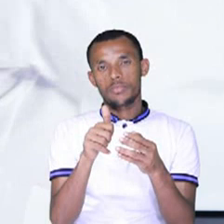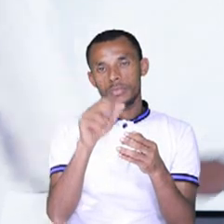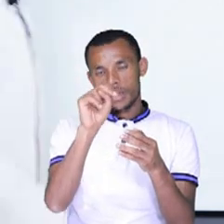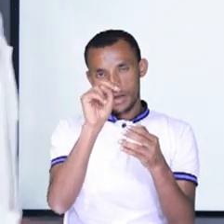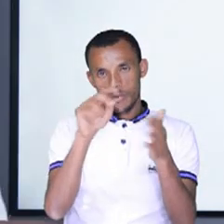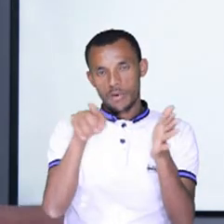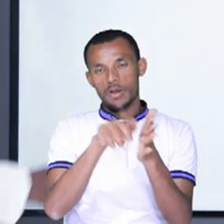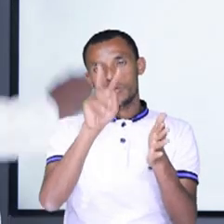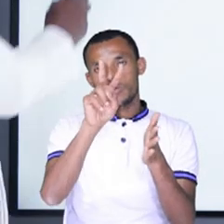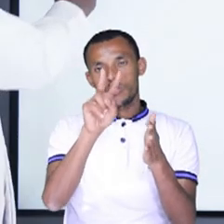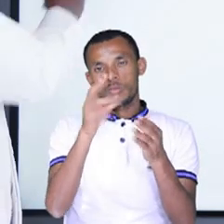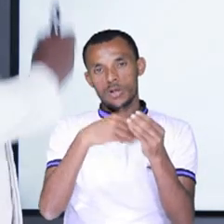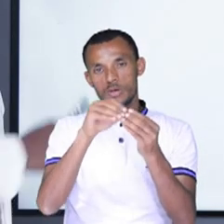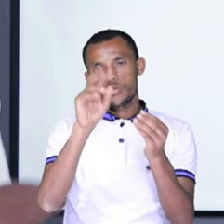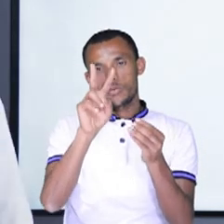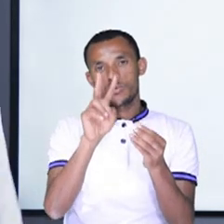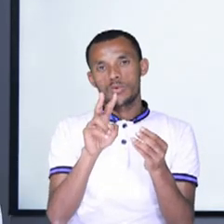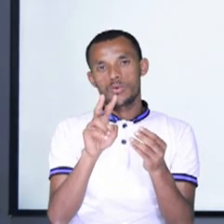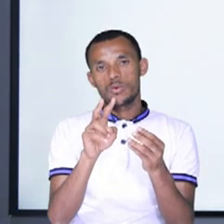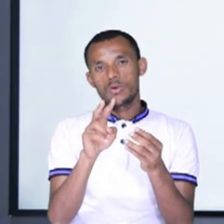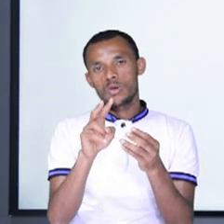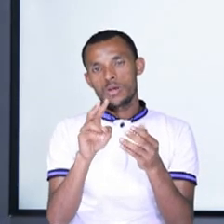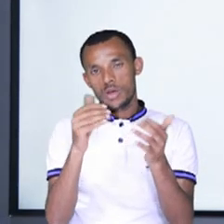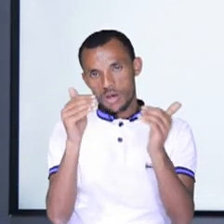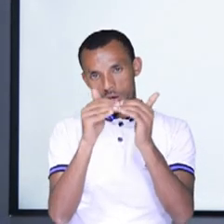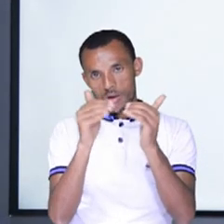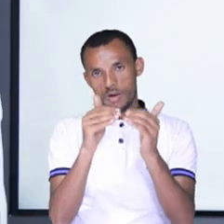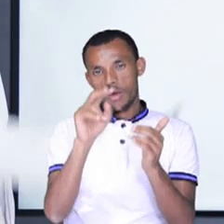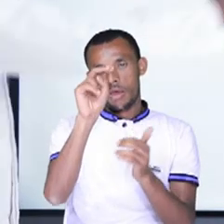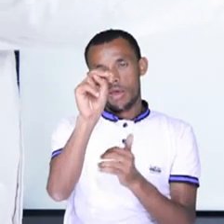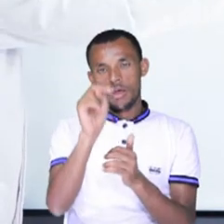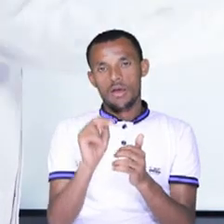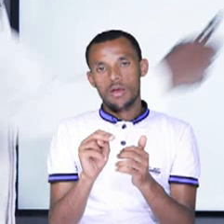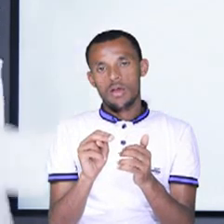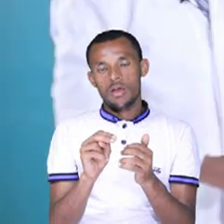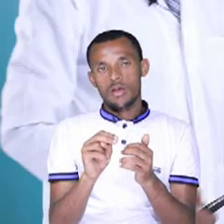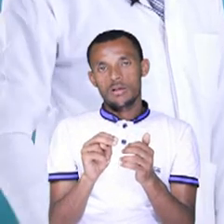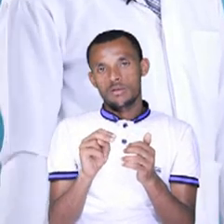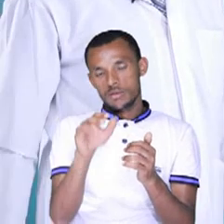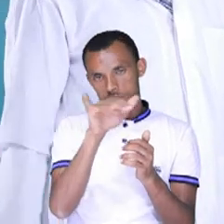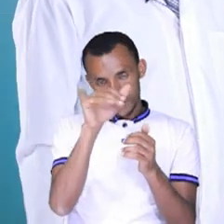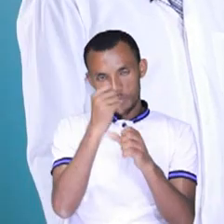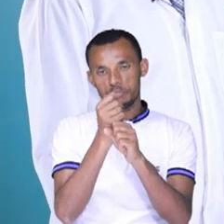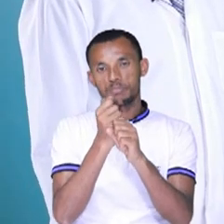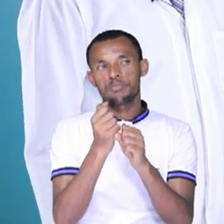N minus 2 plus 2, it gives an exponent to be the equality of n. If you continue the same thing